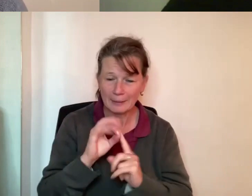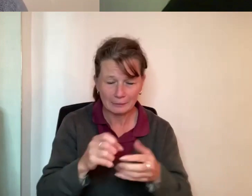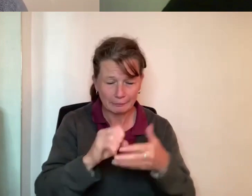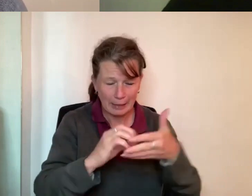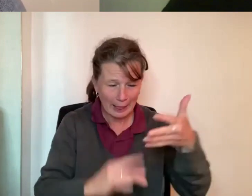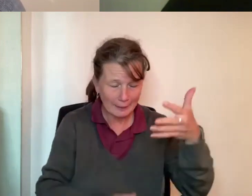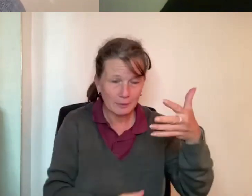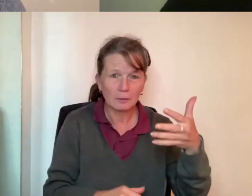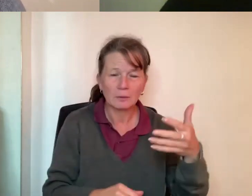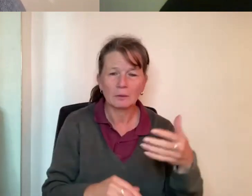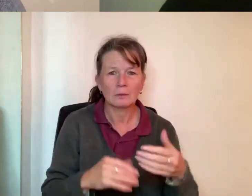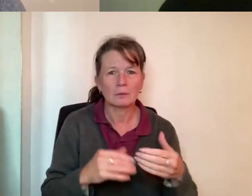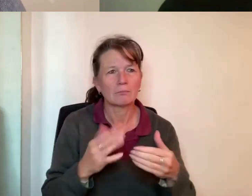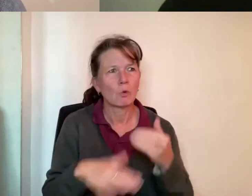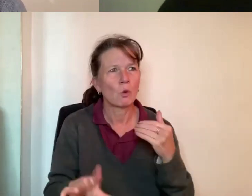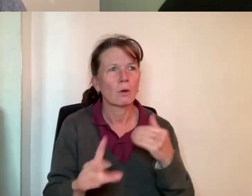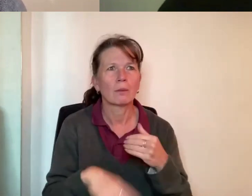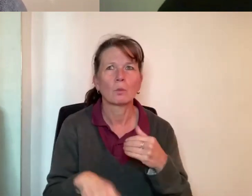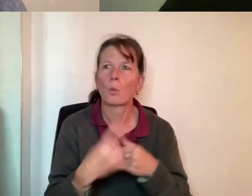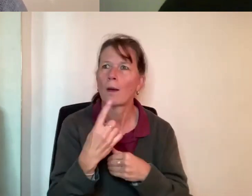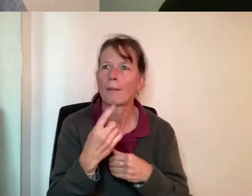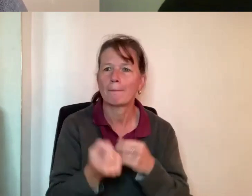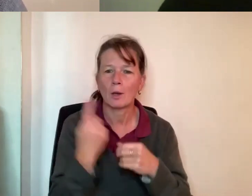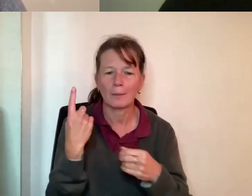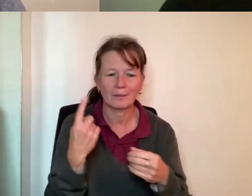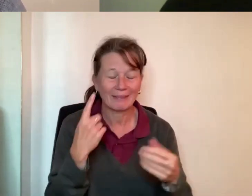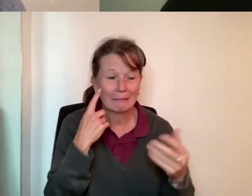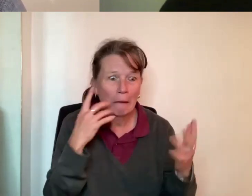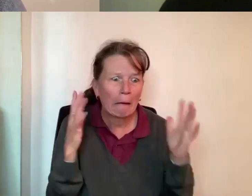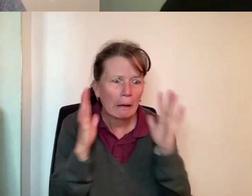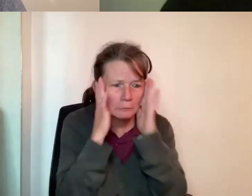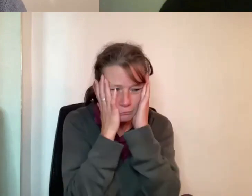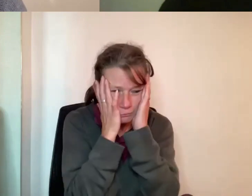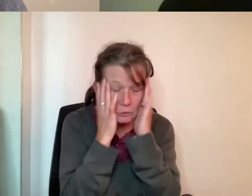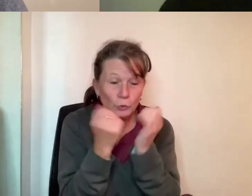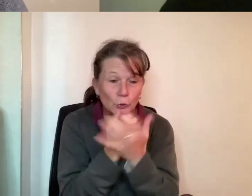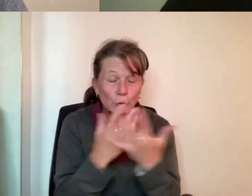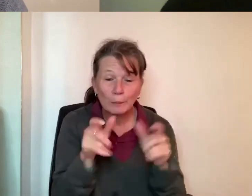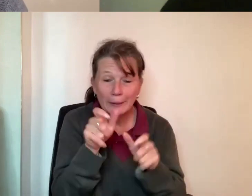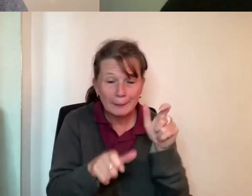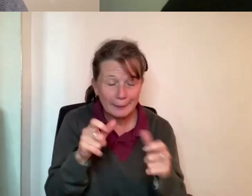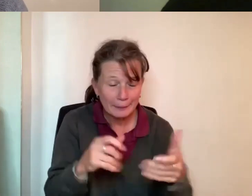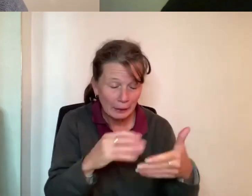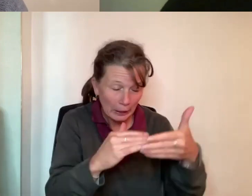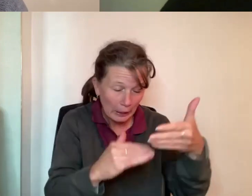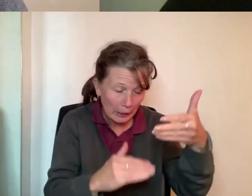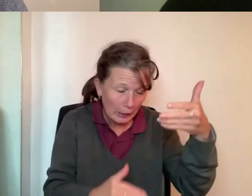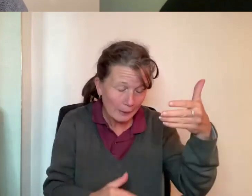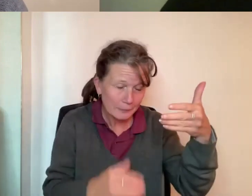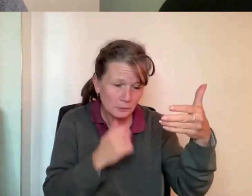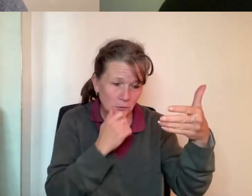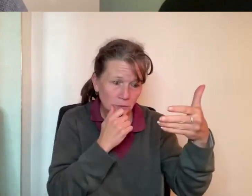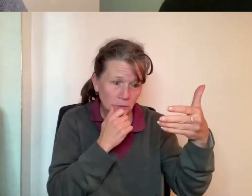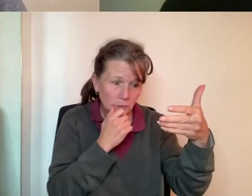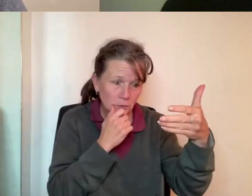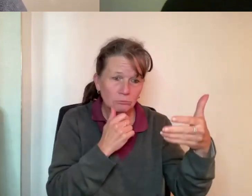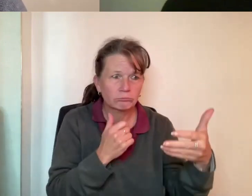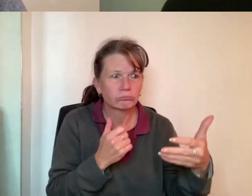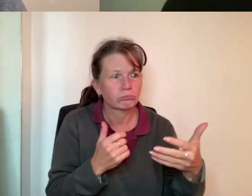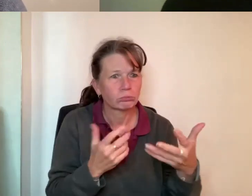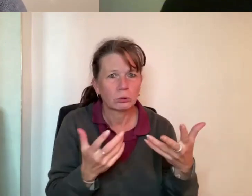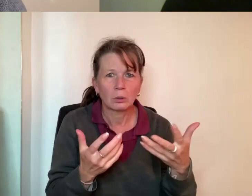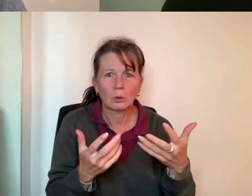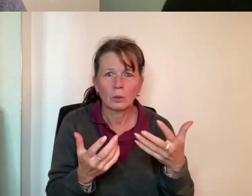one moment when you think, my God, there are so many people. And where are